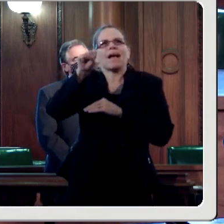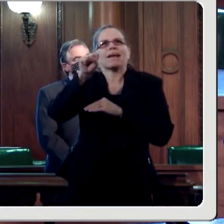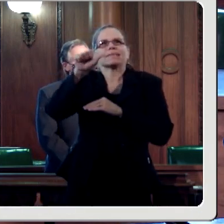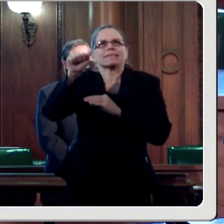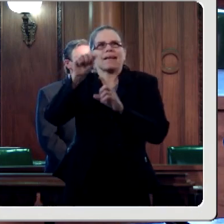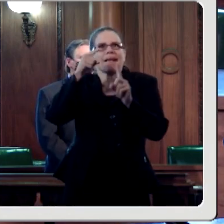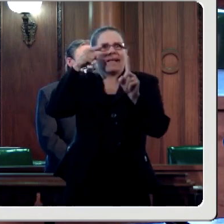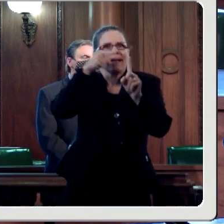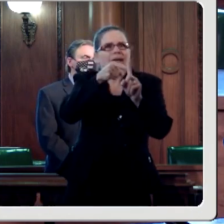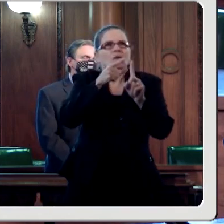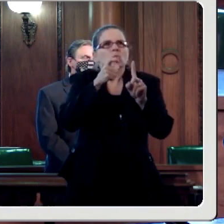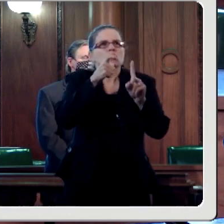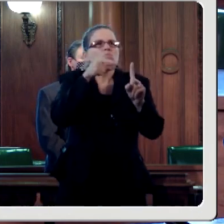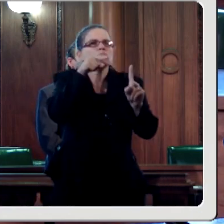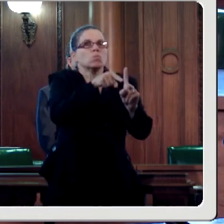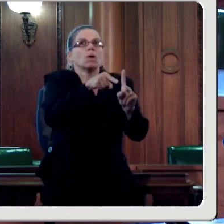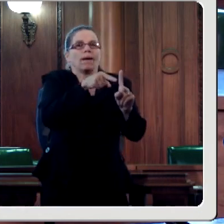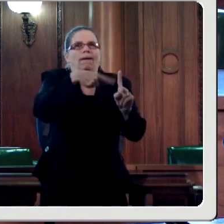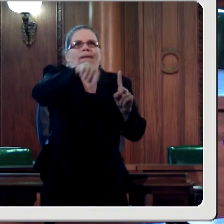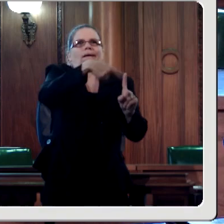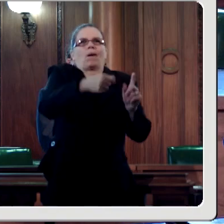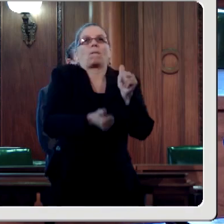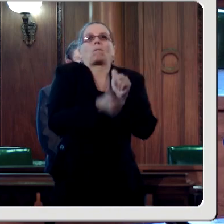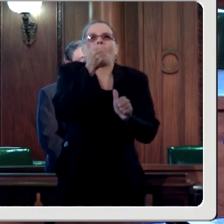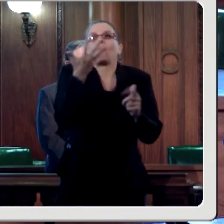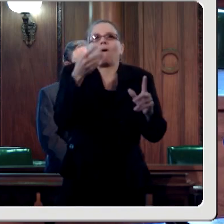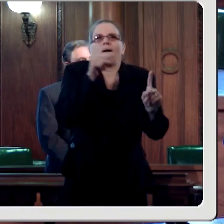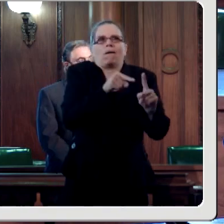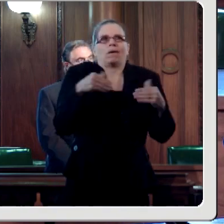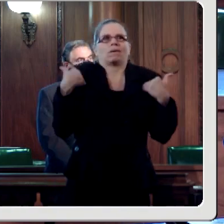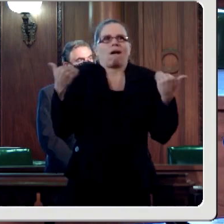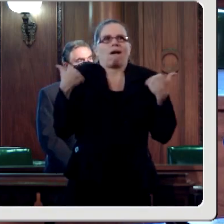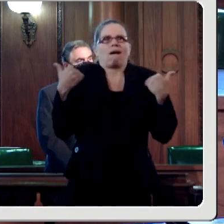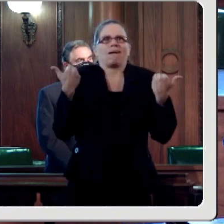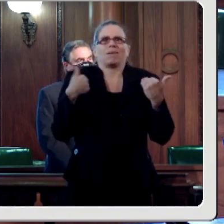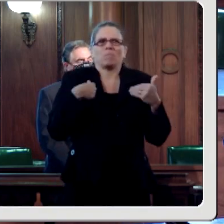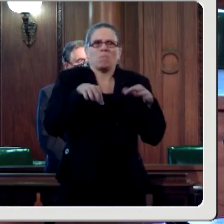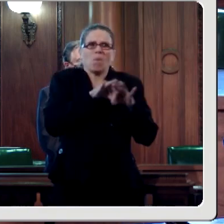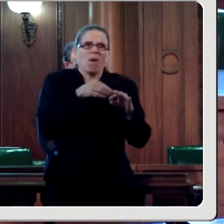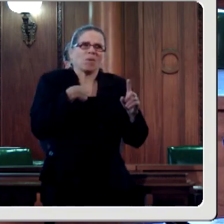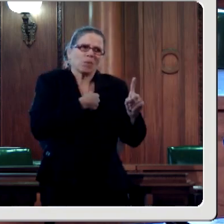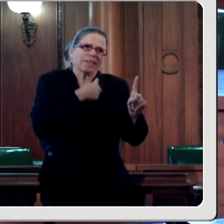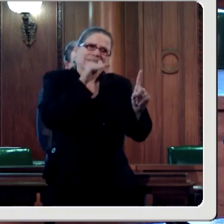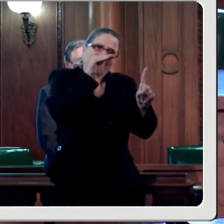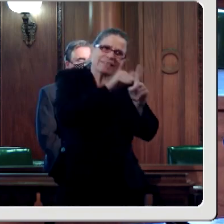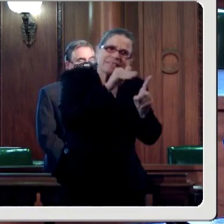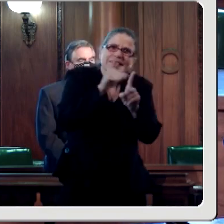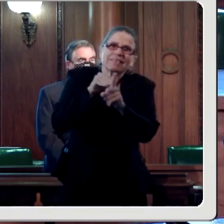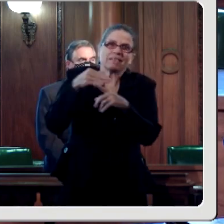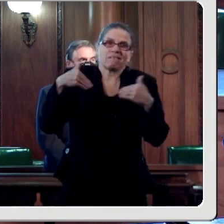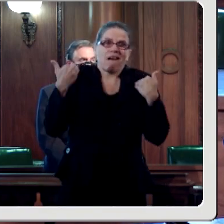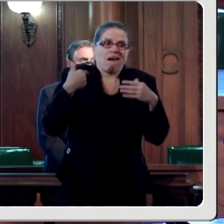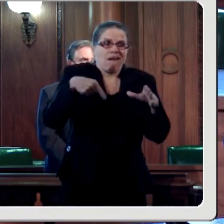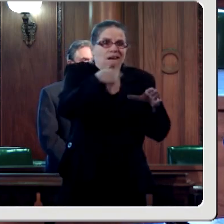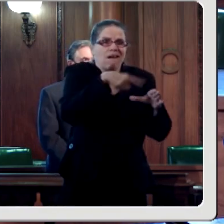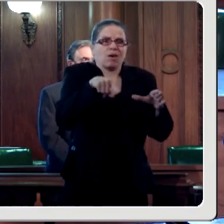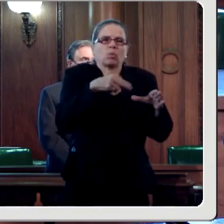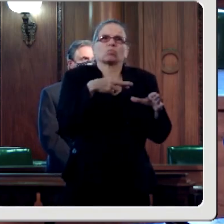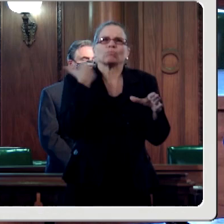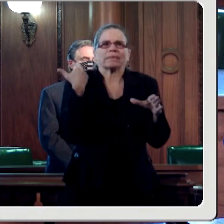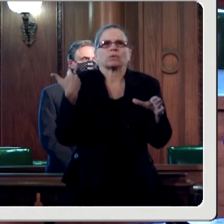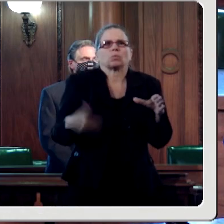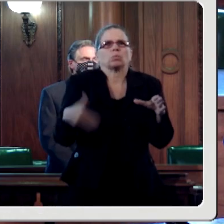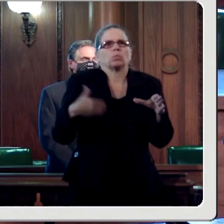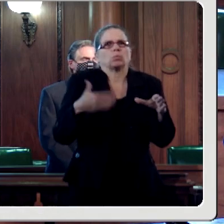that's consistent around you are at risk. It's also hopeful that if we talk to that demographic, that